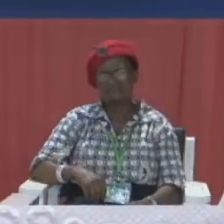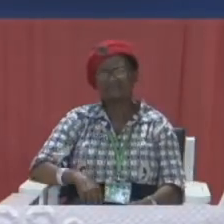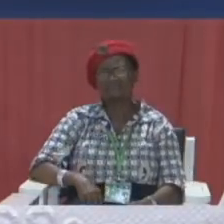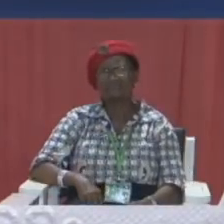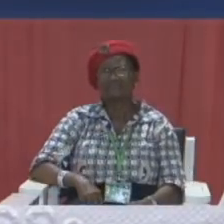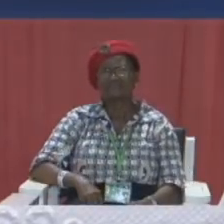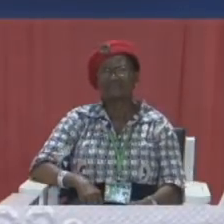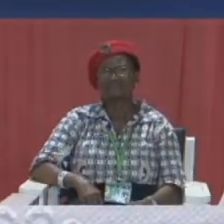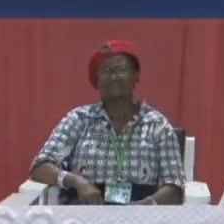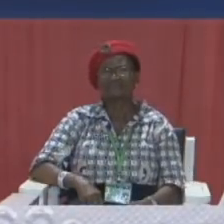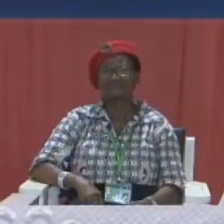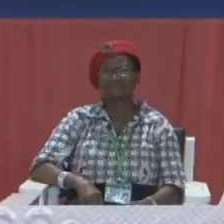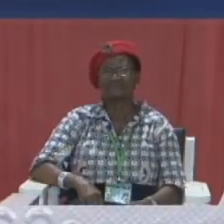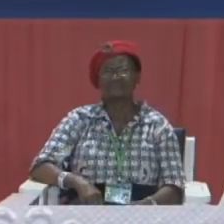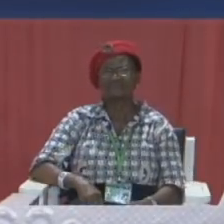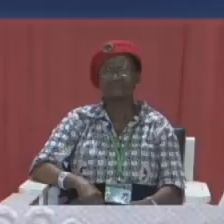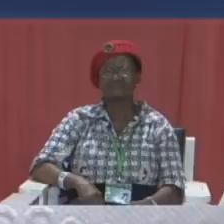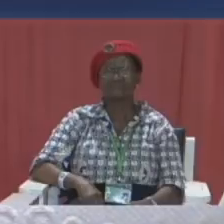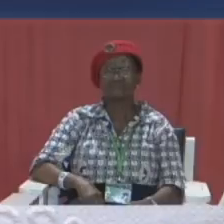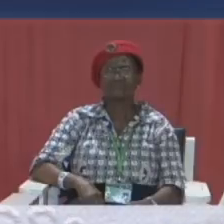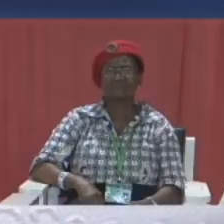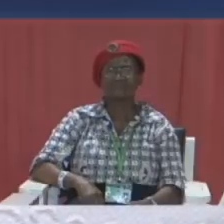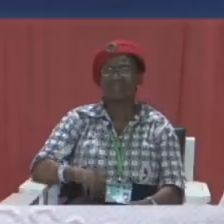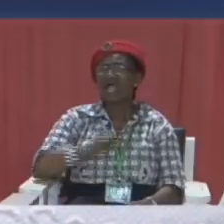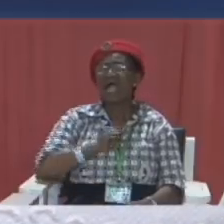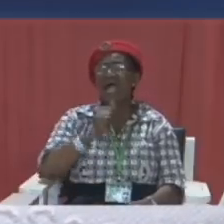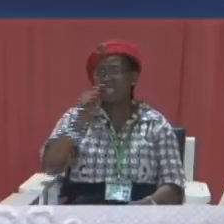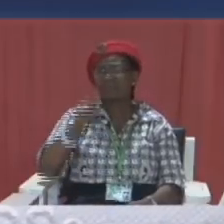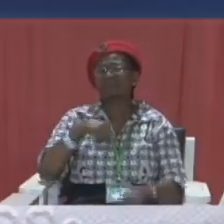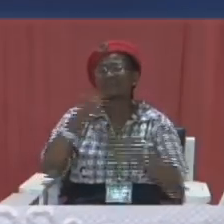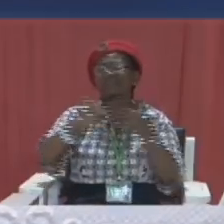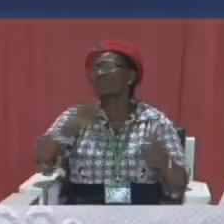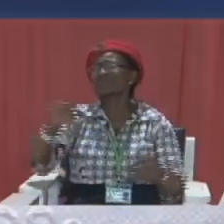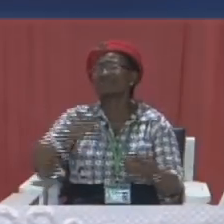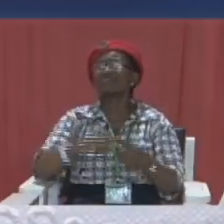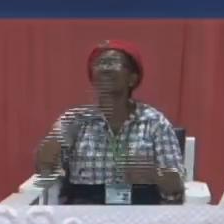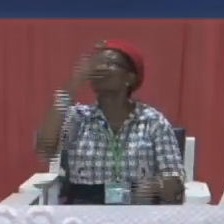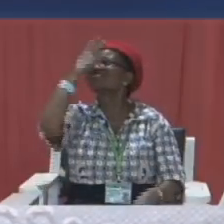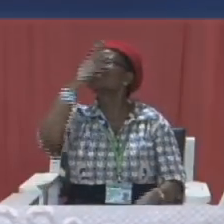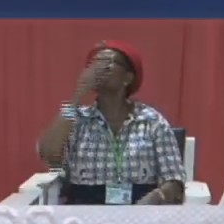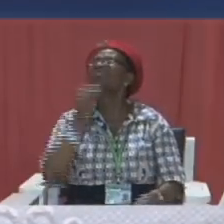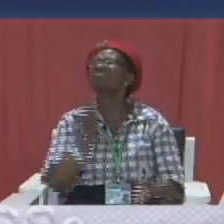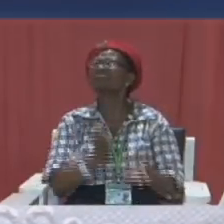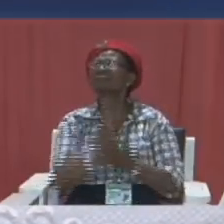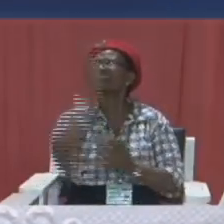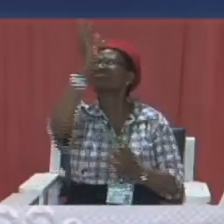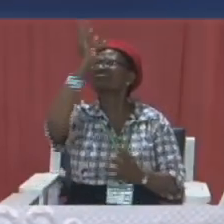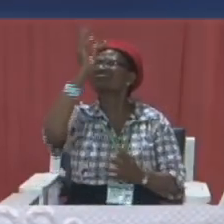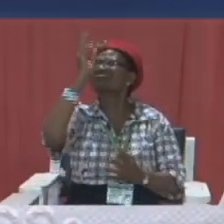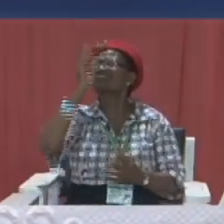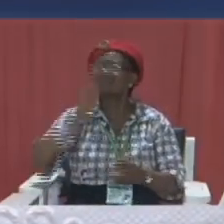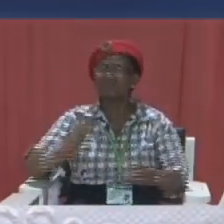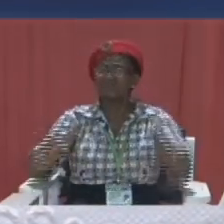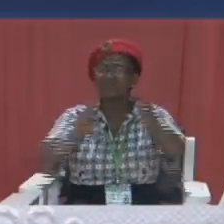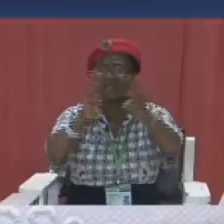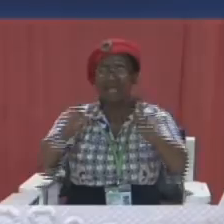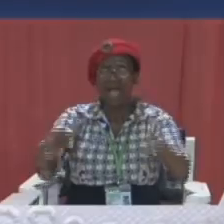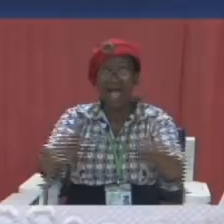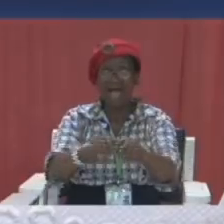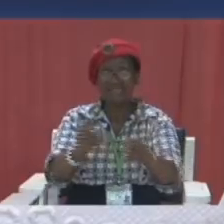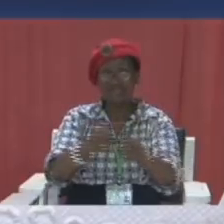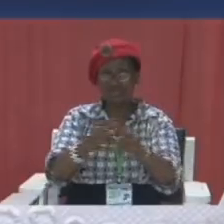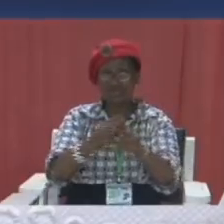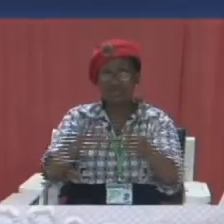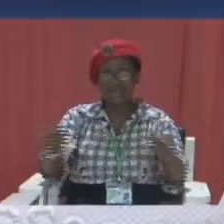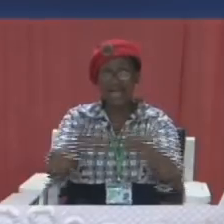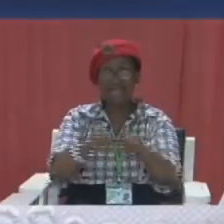lanu gondoran. I'm going to bed straight away. Mo lo sun ni lai yonra mi lenu. As soon as he got in, bo se